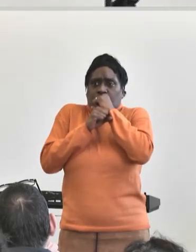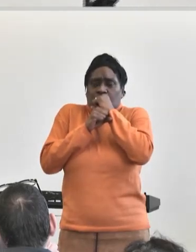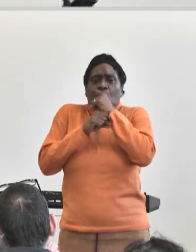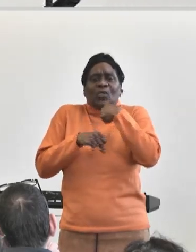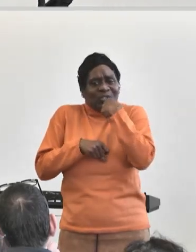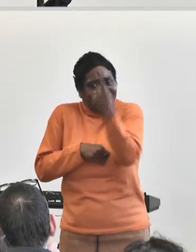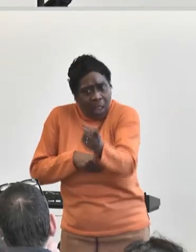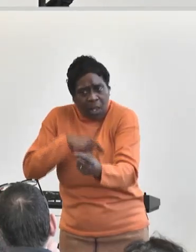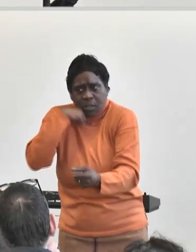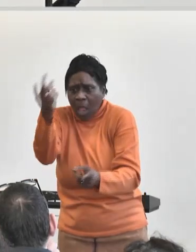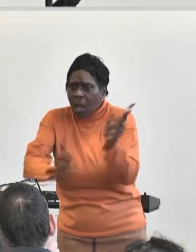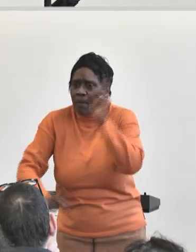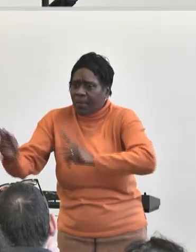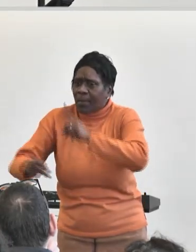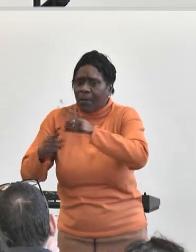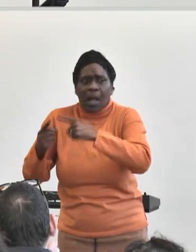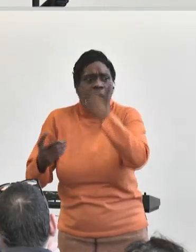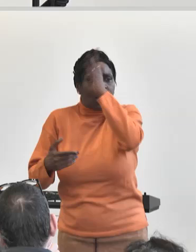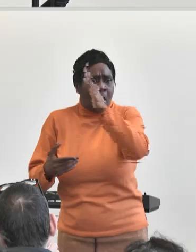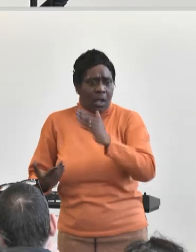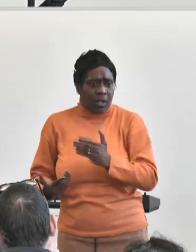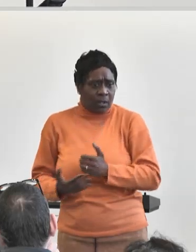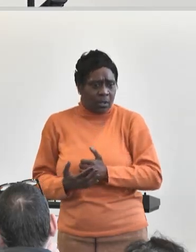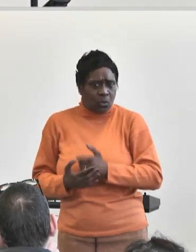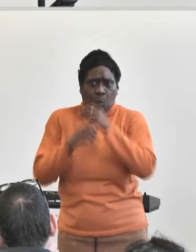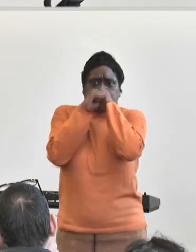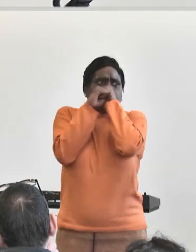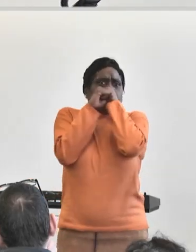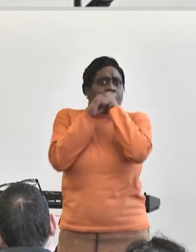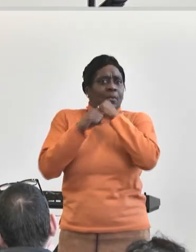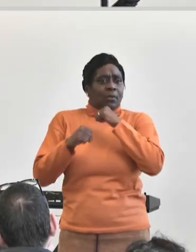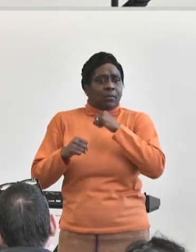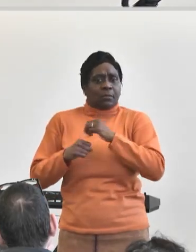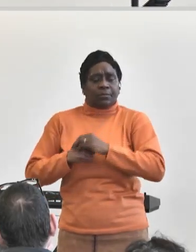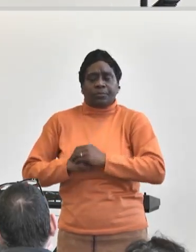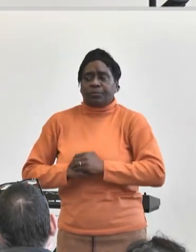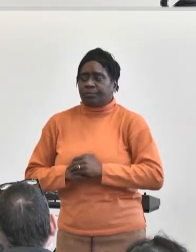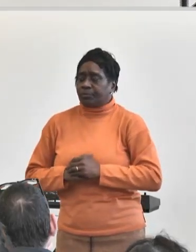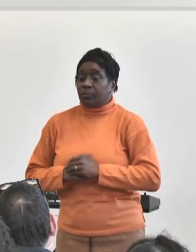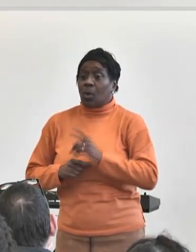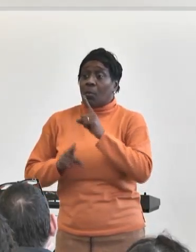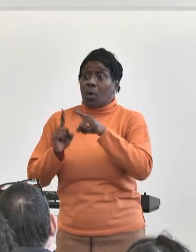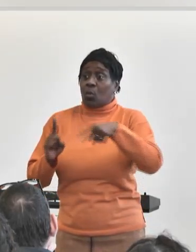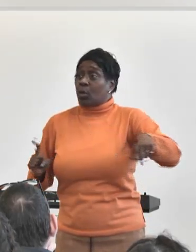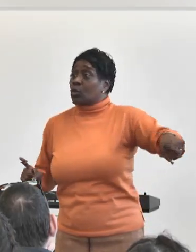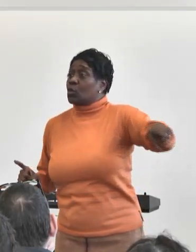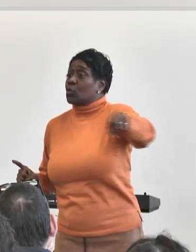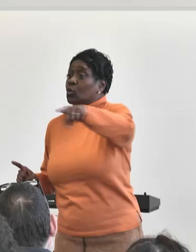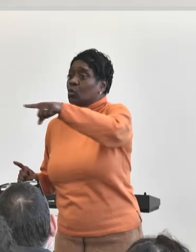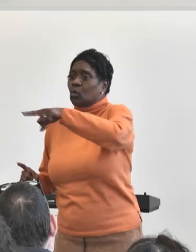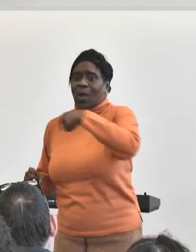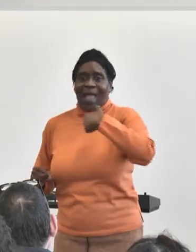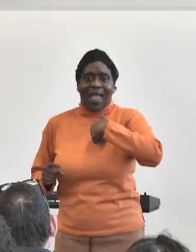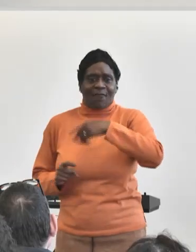than harm than we are good. Podemos causar más más mal que bien si perdemos nuestra fuerza. But when you couple